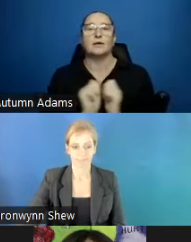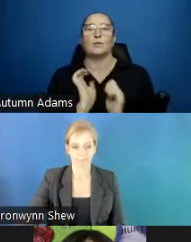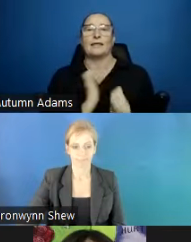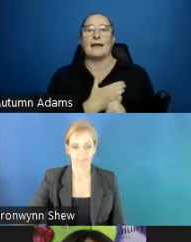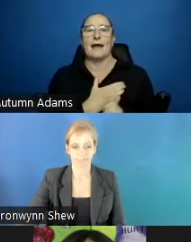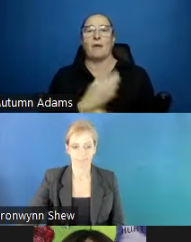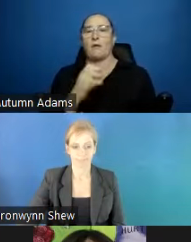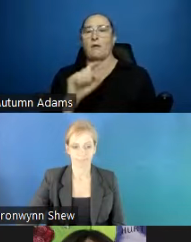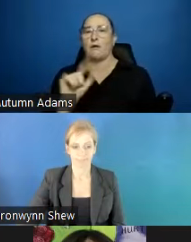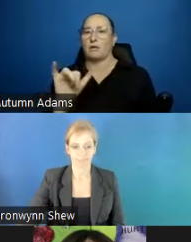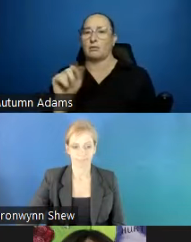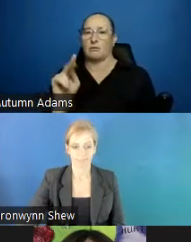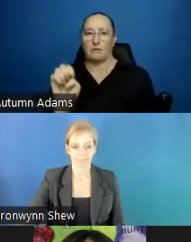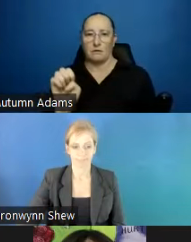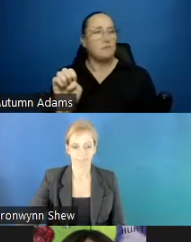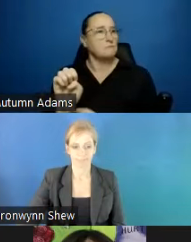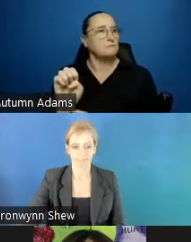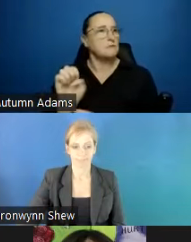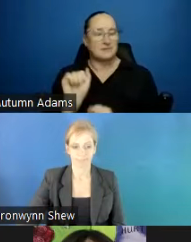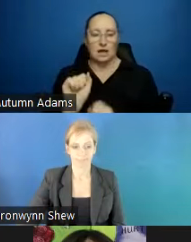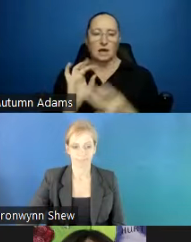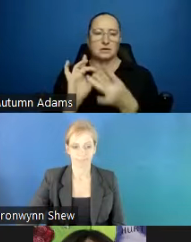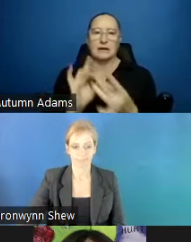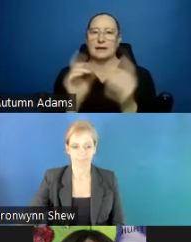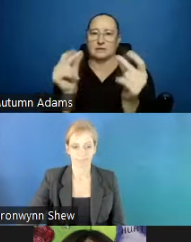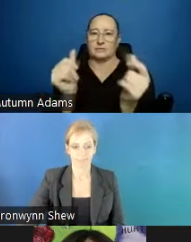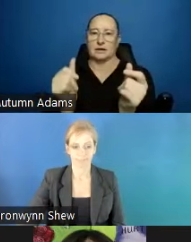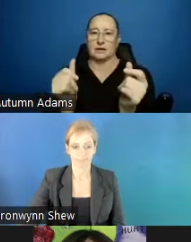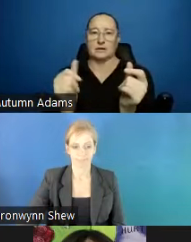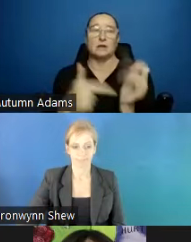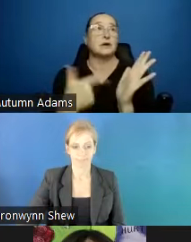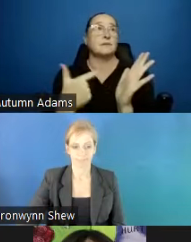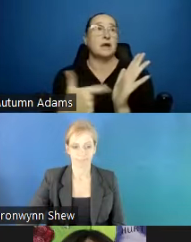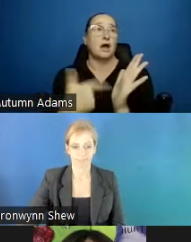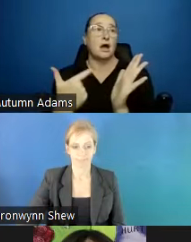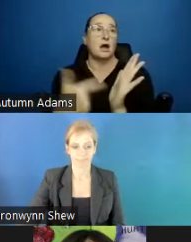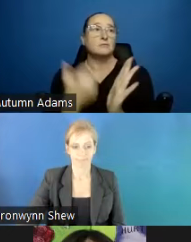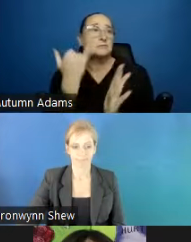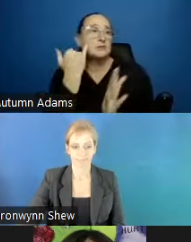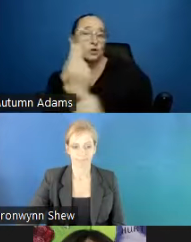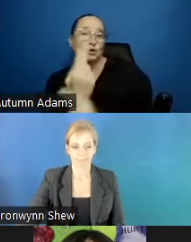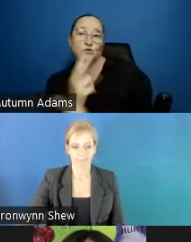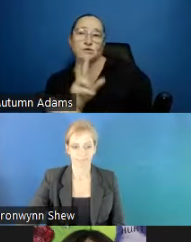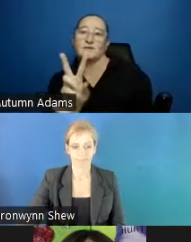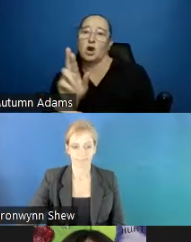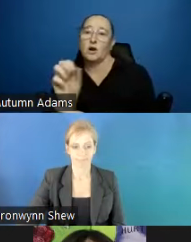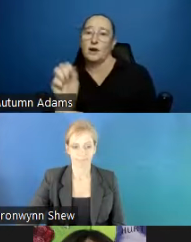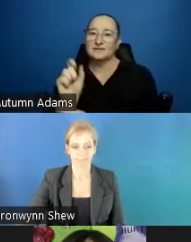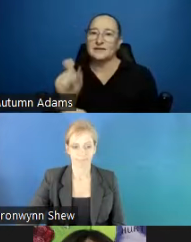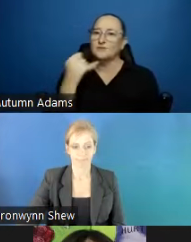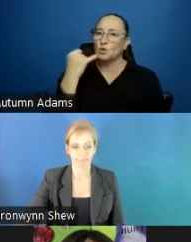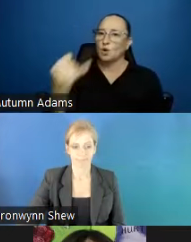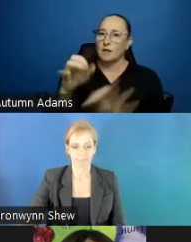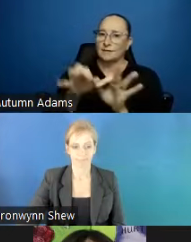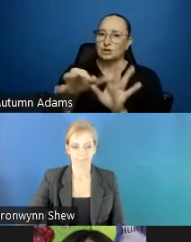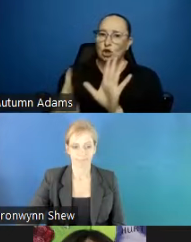then sometimes if you're using VRS, you have to call an interpreter, and then there's a hold time for that. And there's another wait time